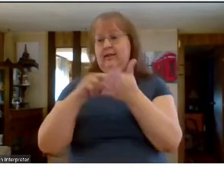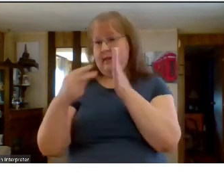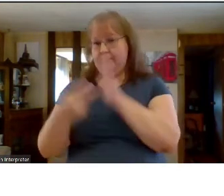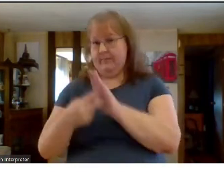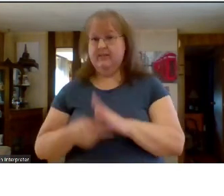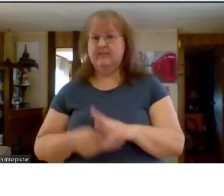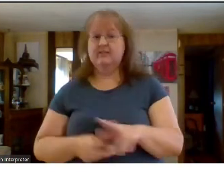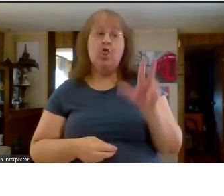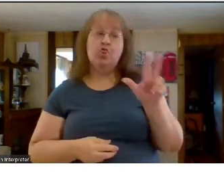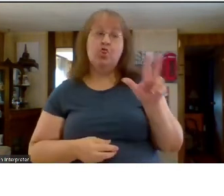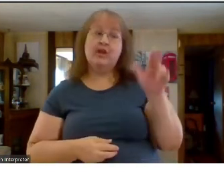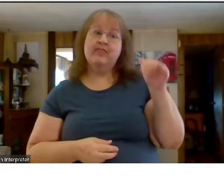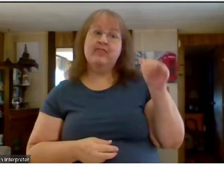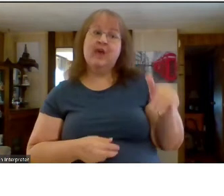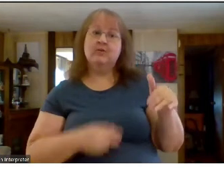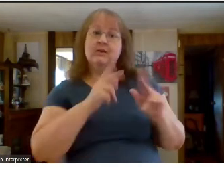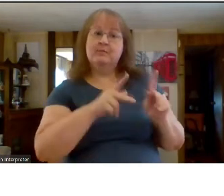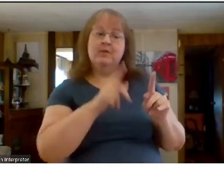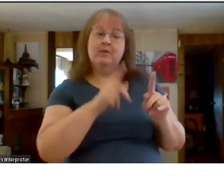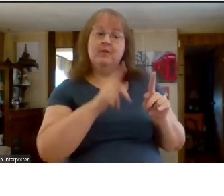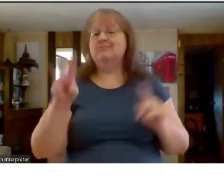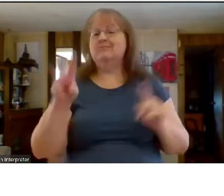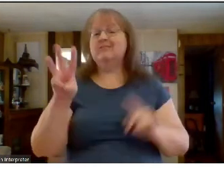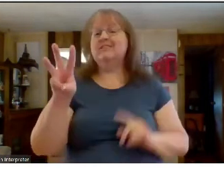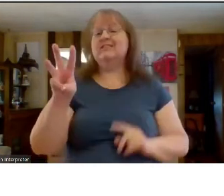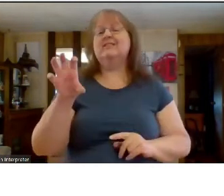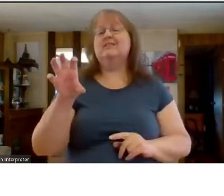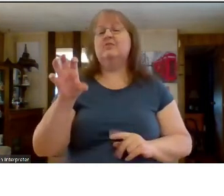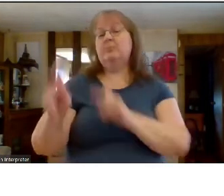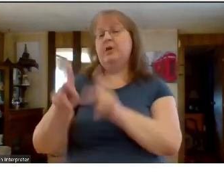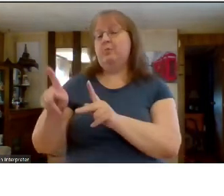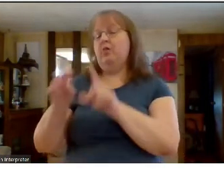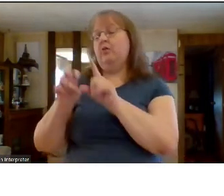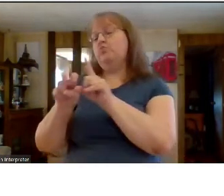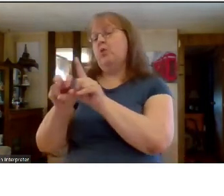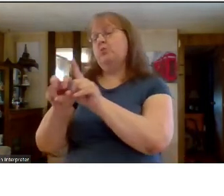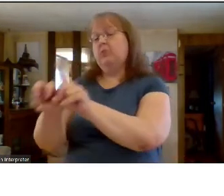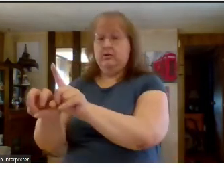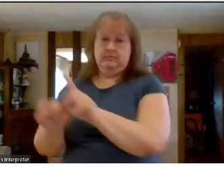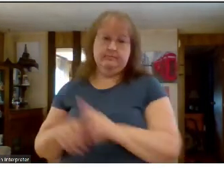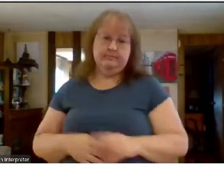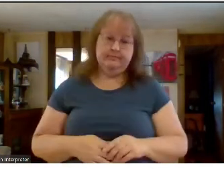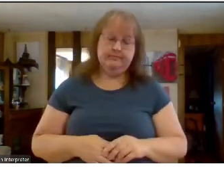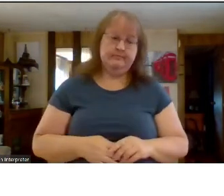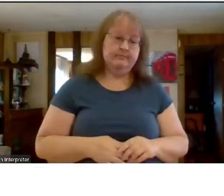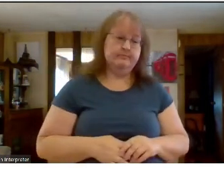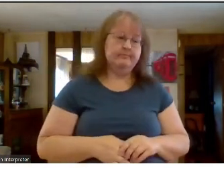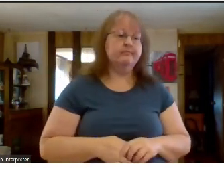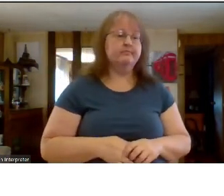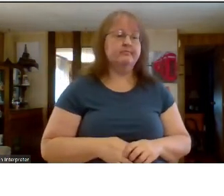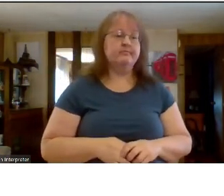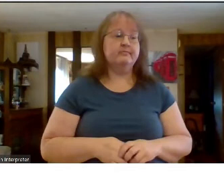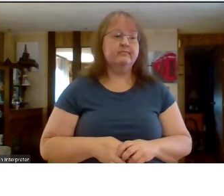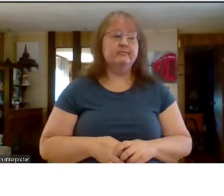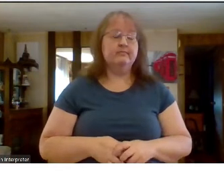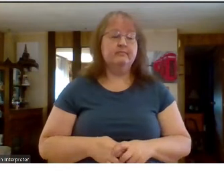a week, then that means out of 3,000 people, if there were 3,000 people, that's 600 people.